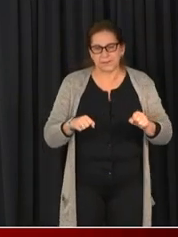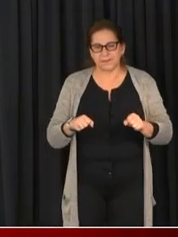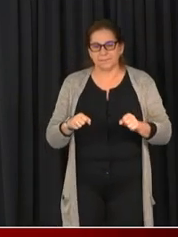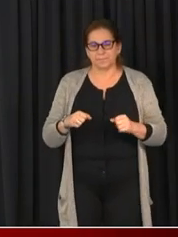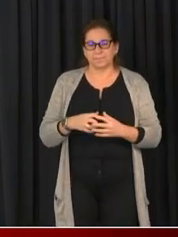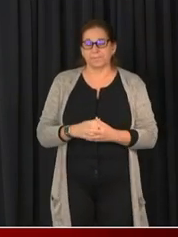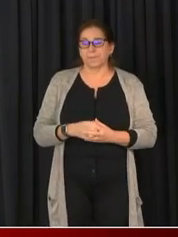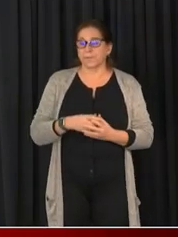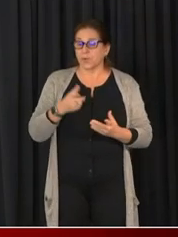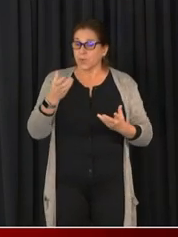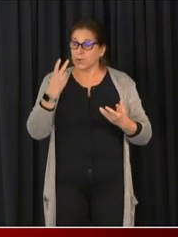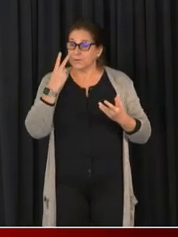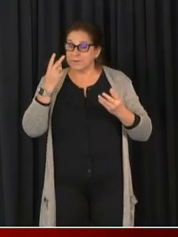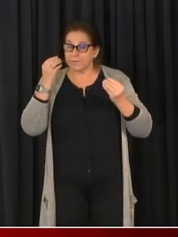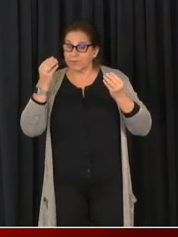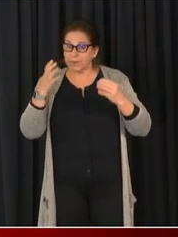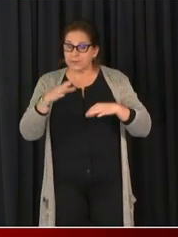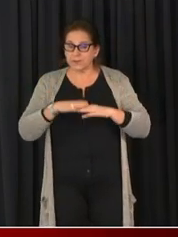that information on